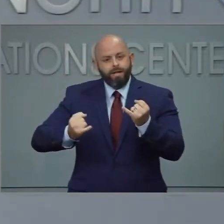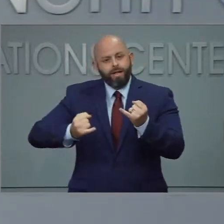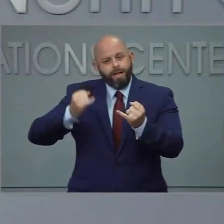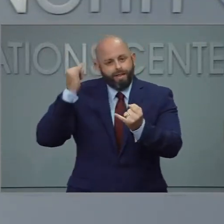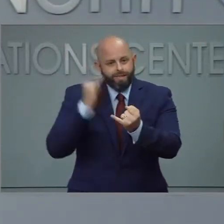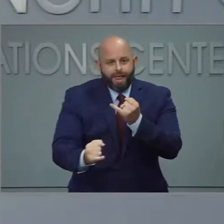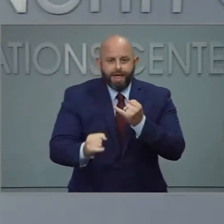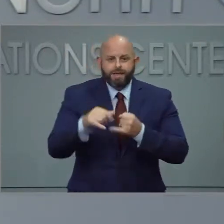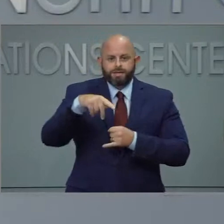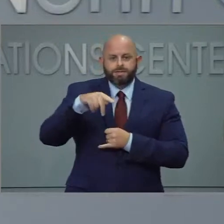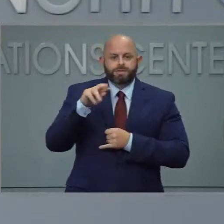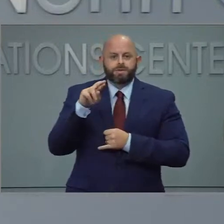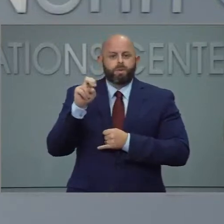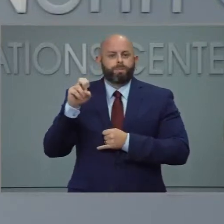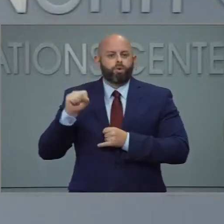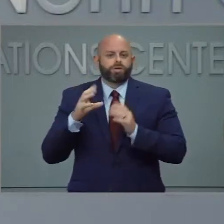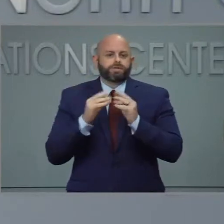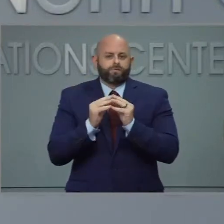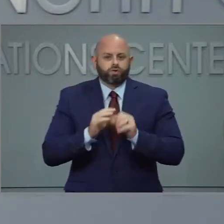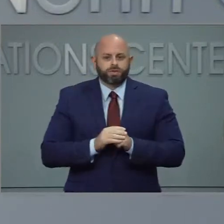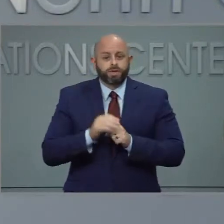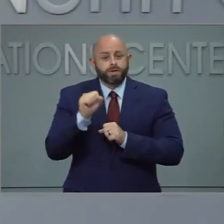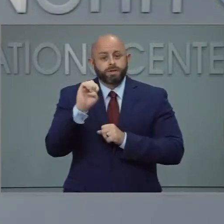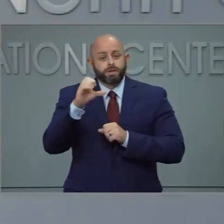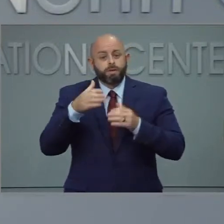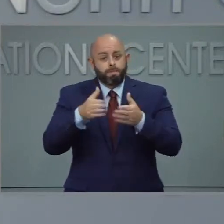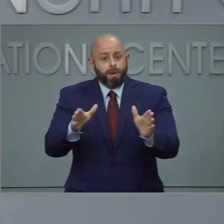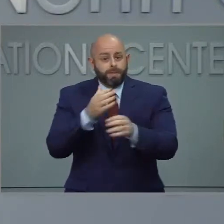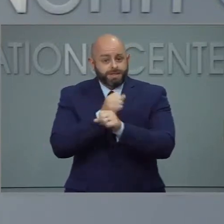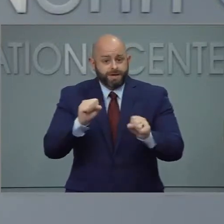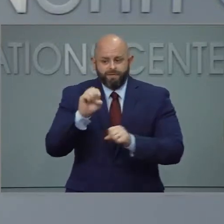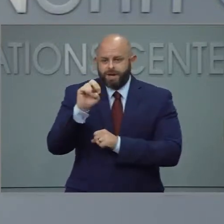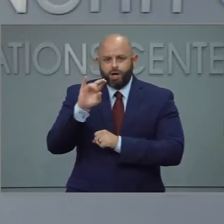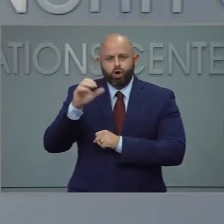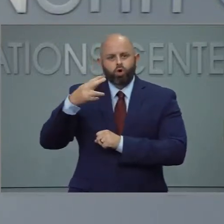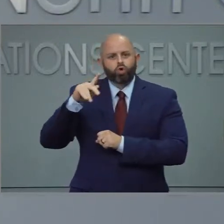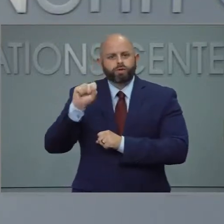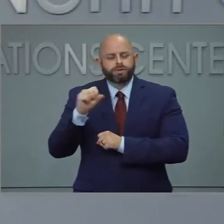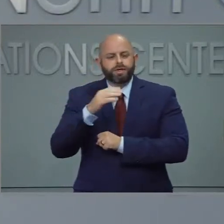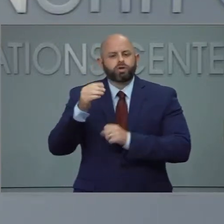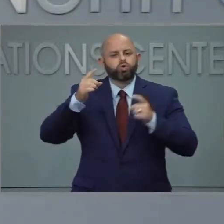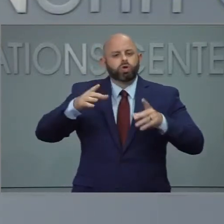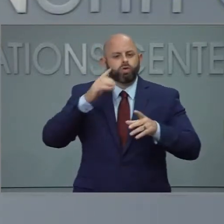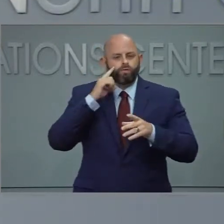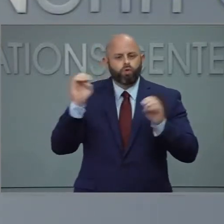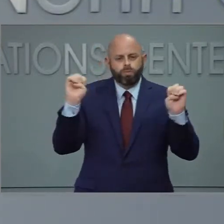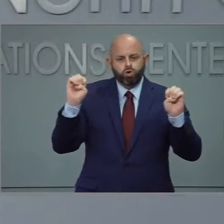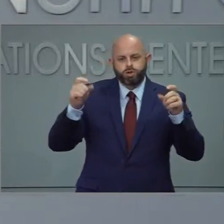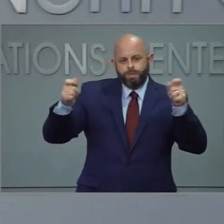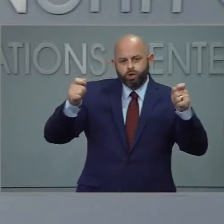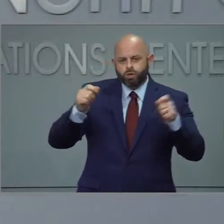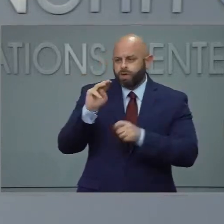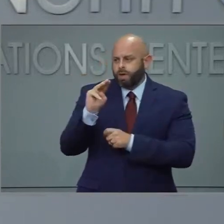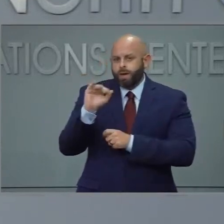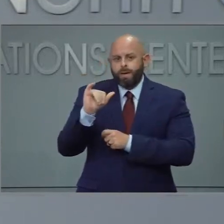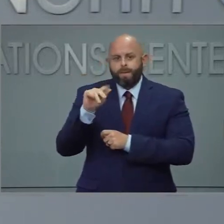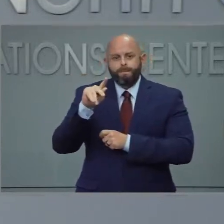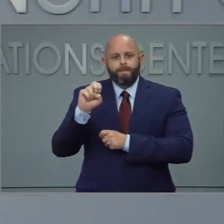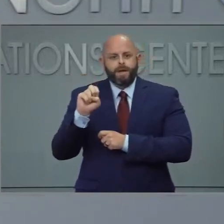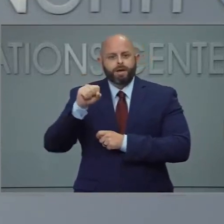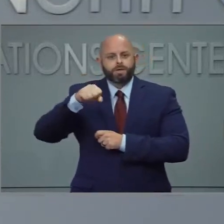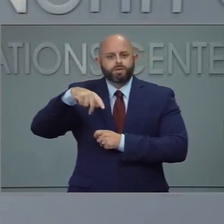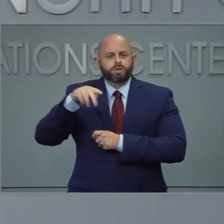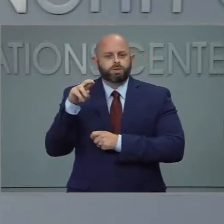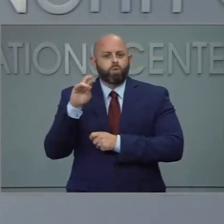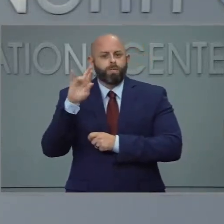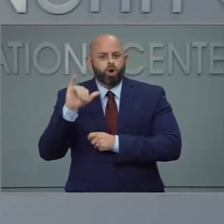today: our Secretary of Public Safety, Eric Hooks, and our Director of Emergency Management, Mike Sprayberry. Both of